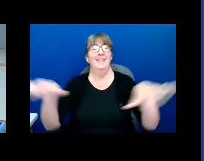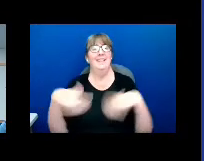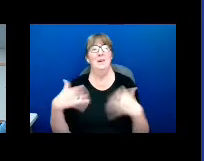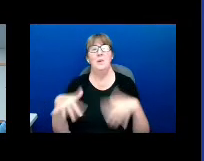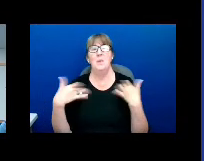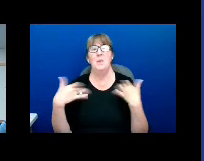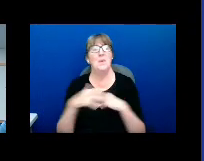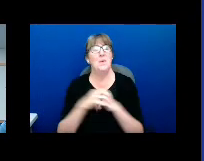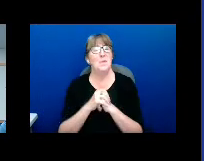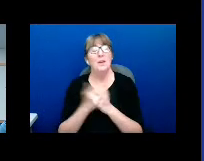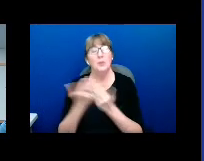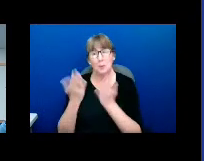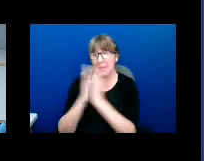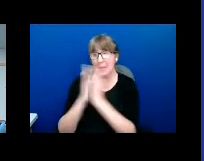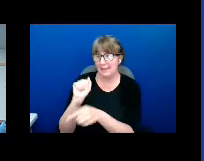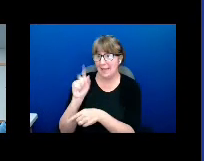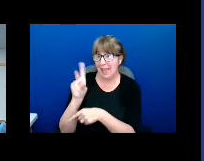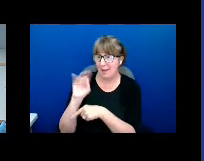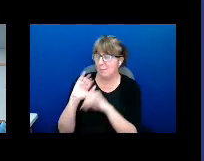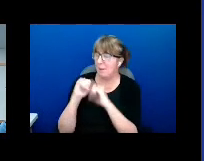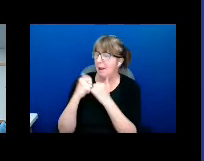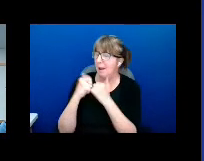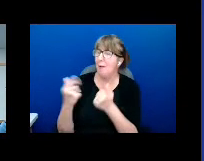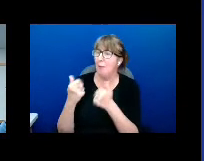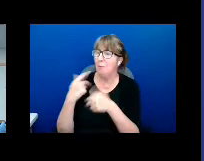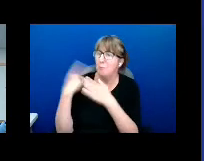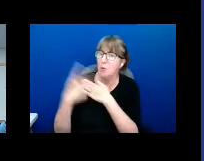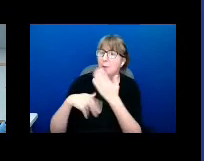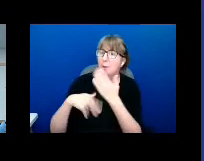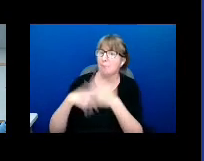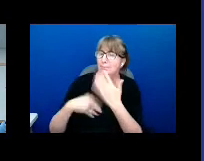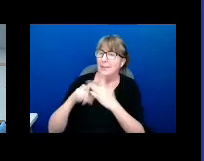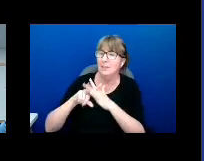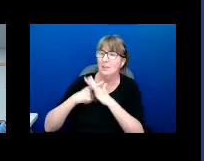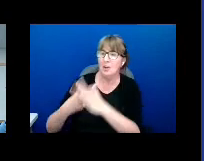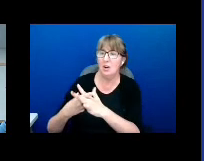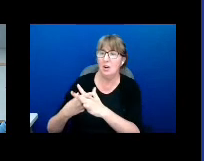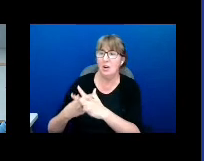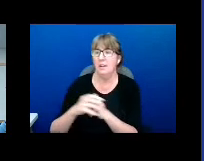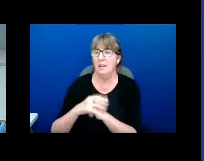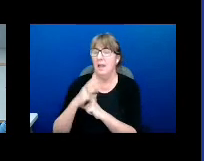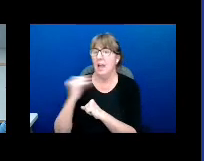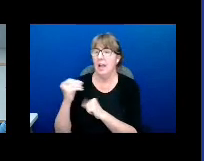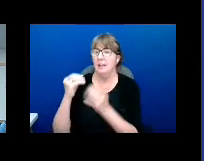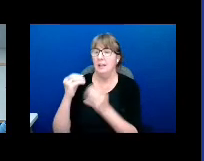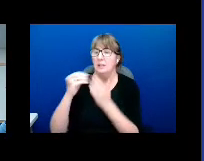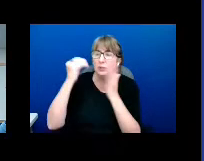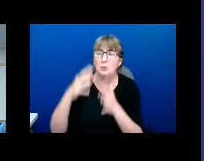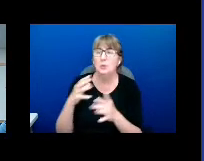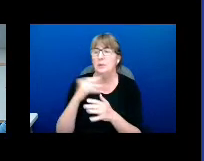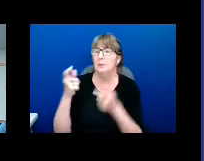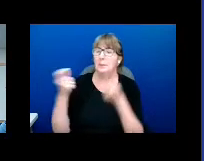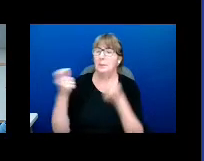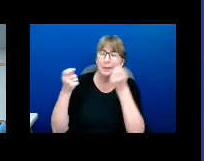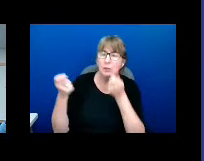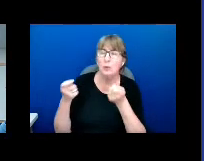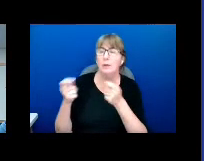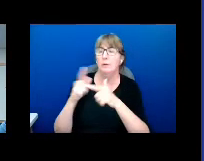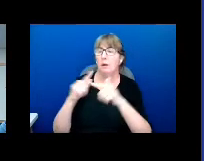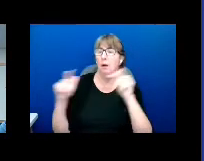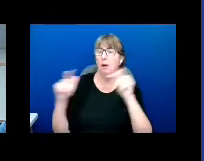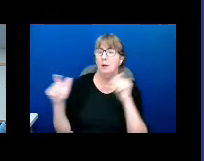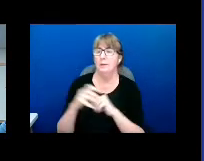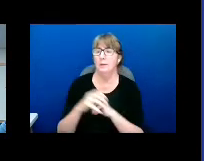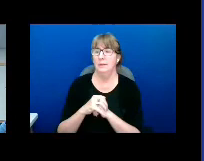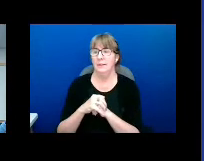able to start the program, getting buy-in from staff and students and administrators, and then Ben was